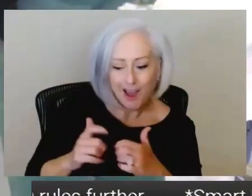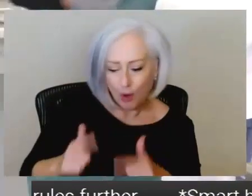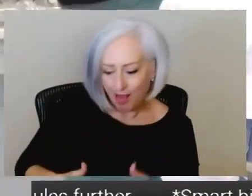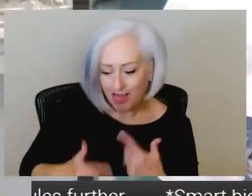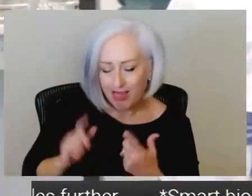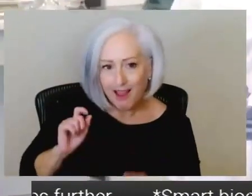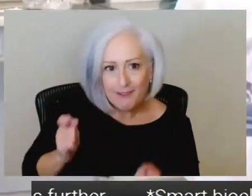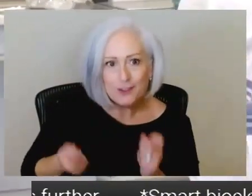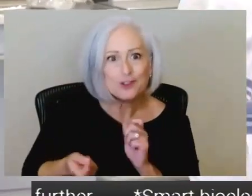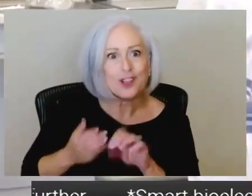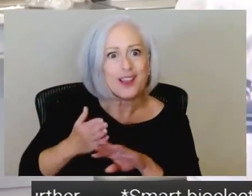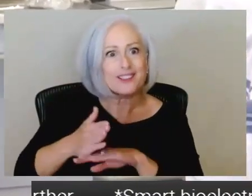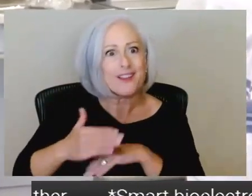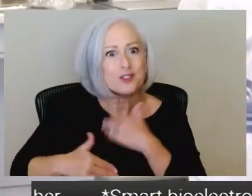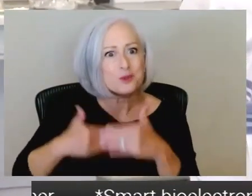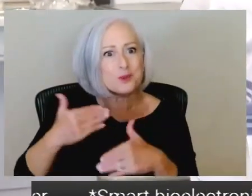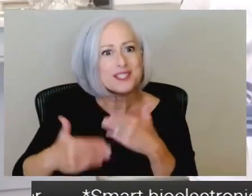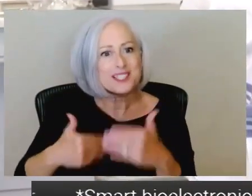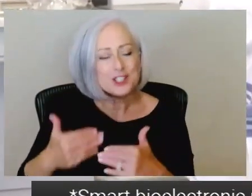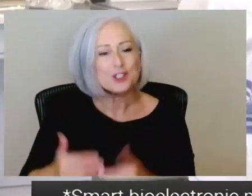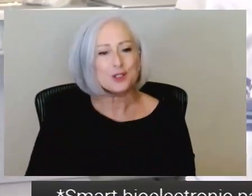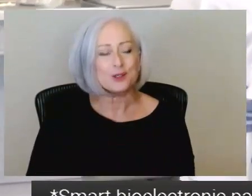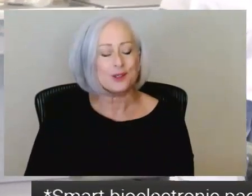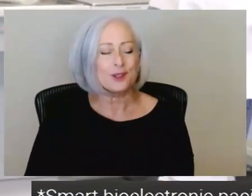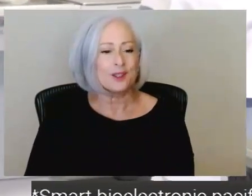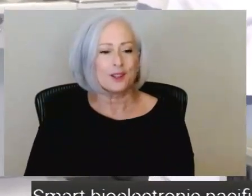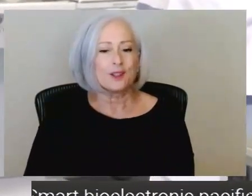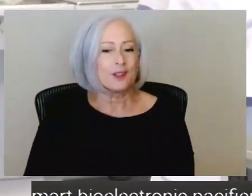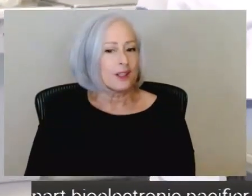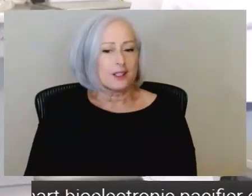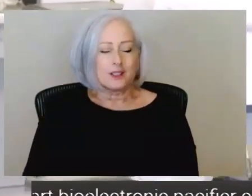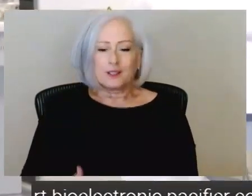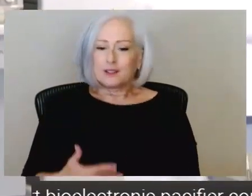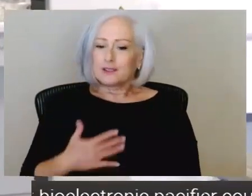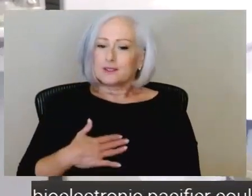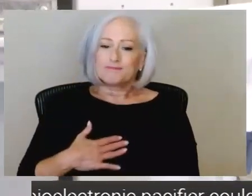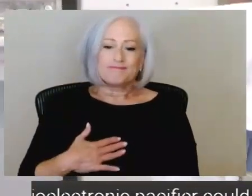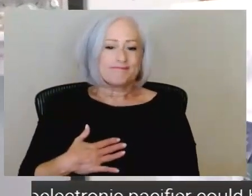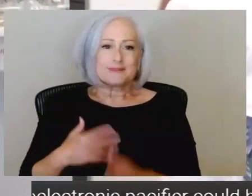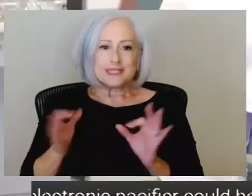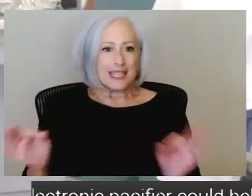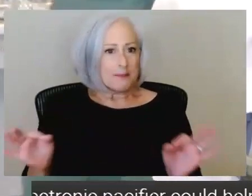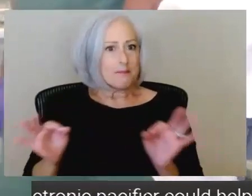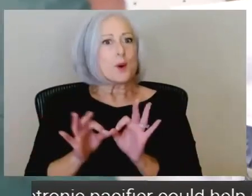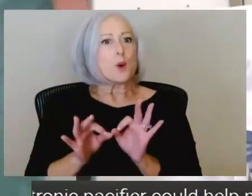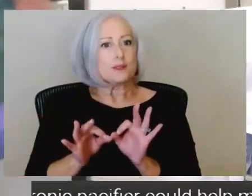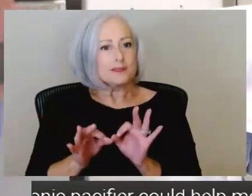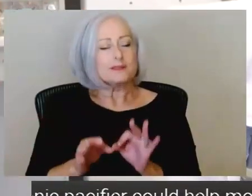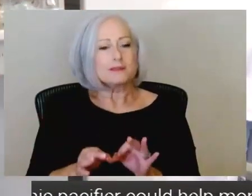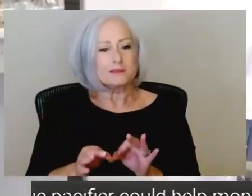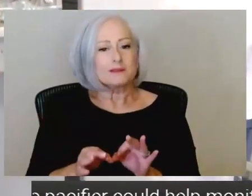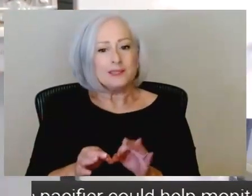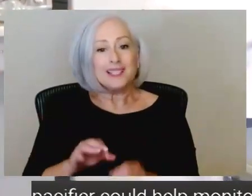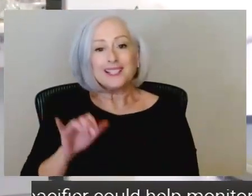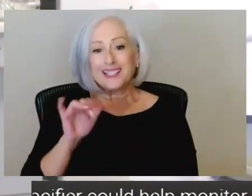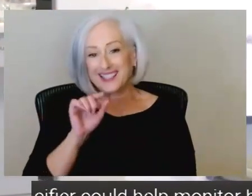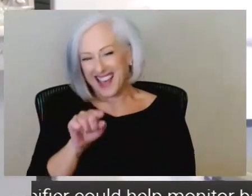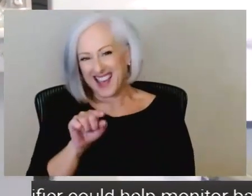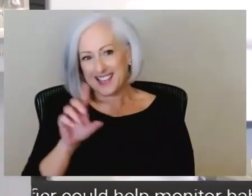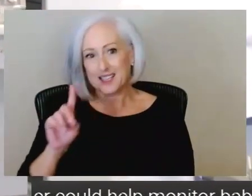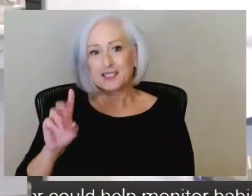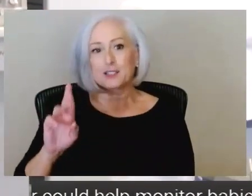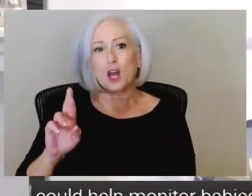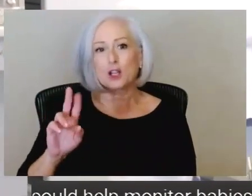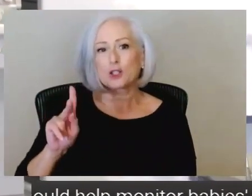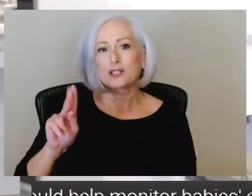changes and how important this is. So that's Dr. Michael Kinsman. He's